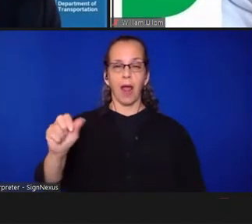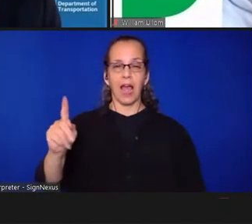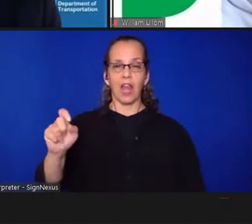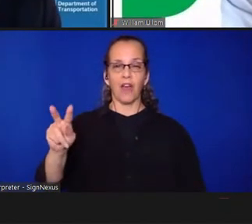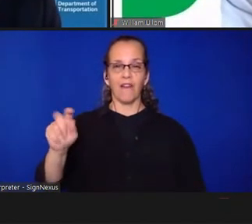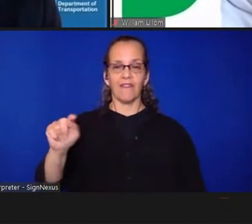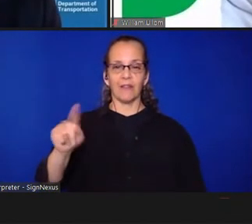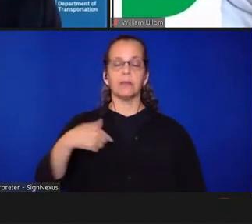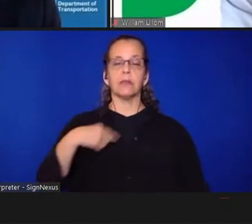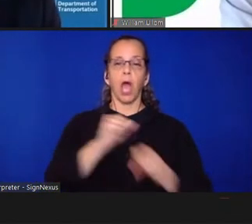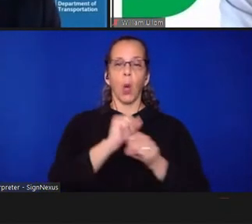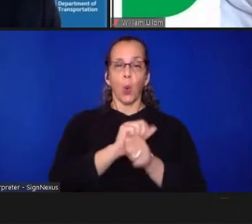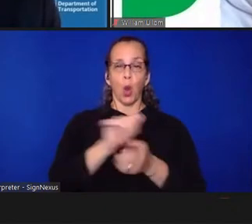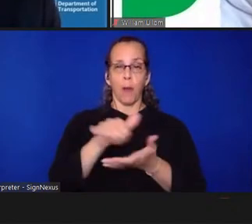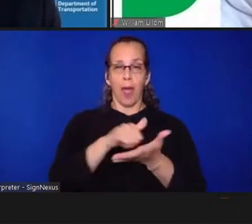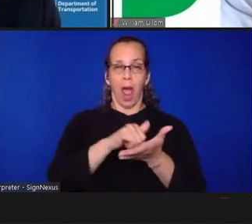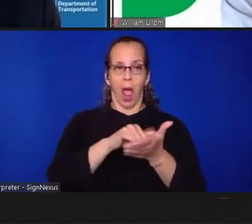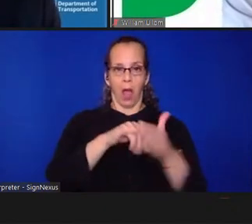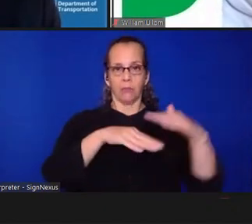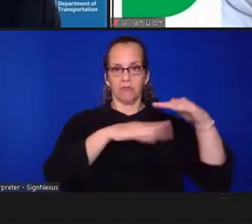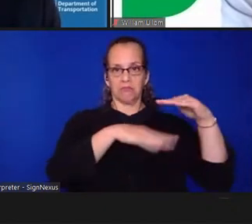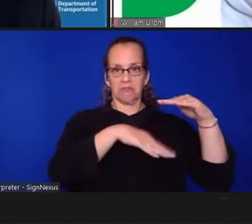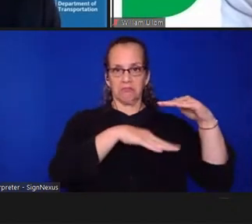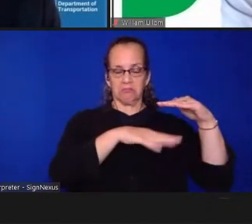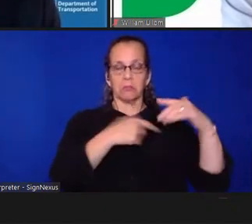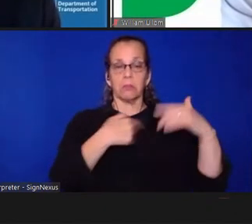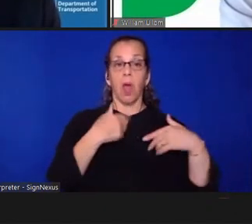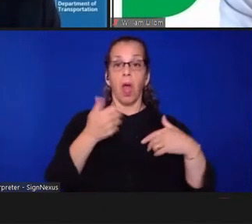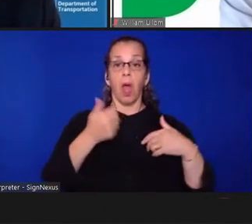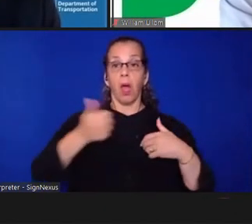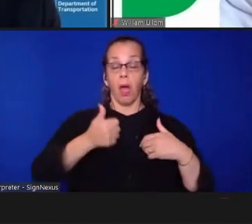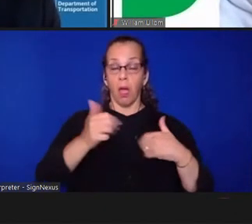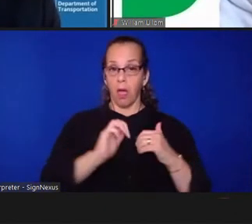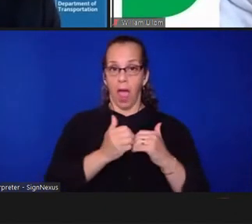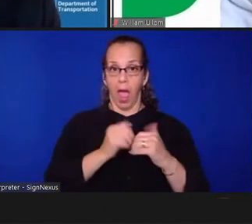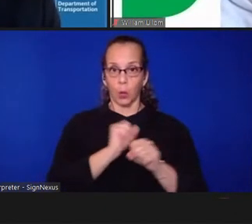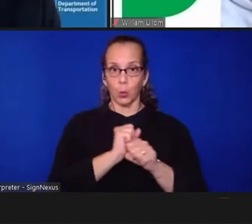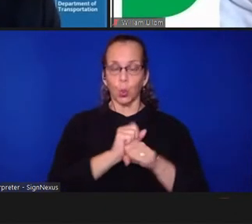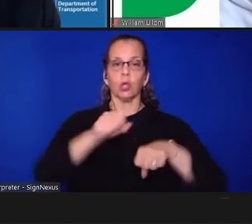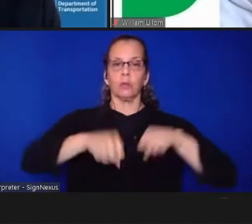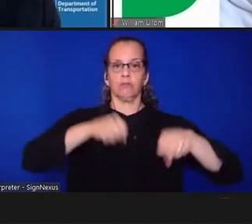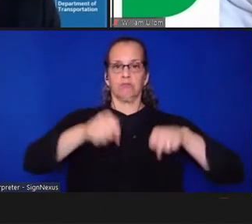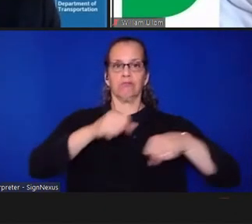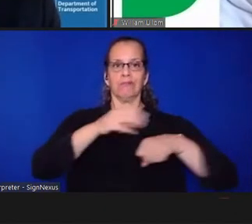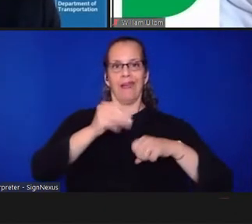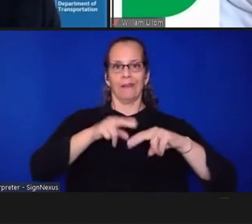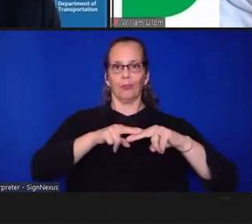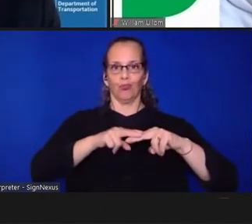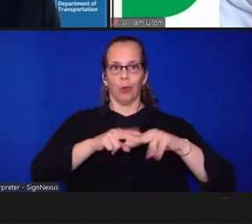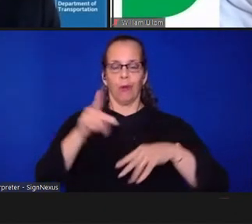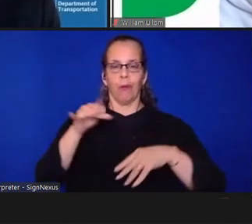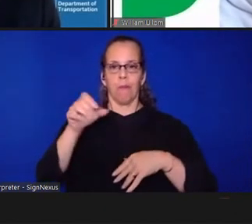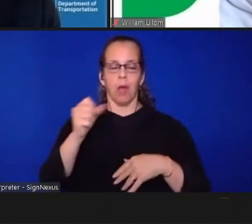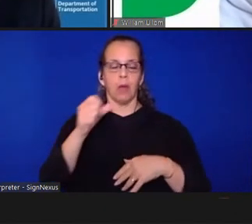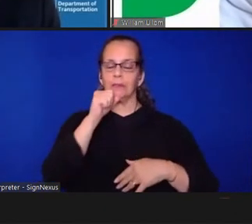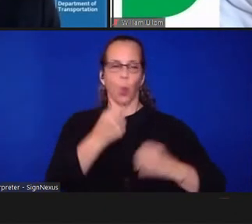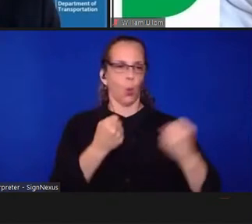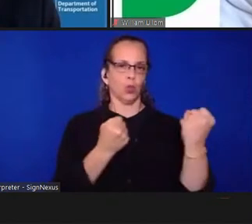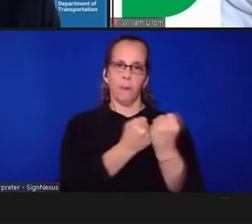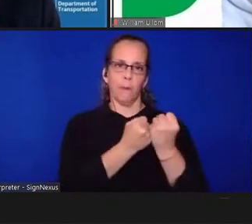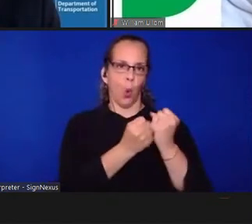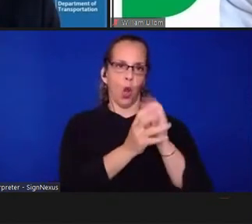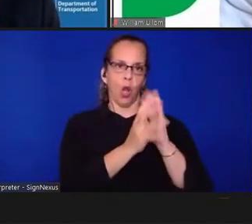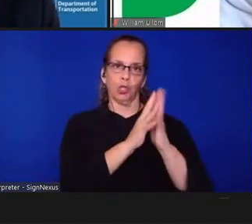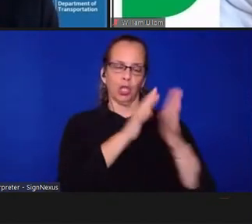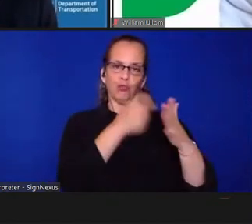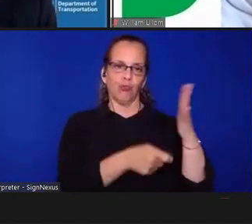Flatiron District I commute to work by bicycle and public transportation I don't support congestion pricing and think it's a very bad idea